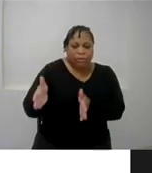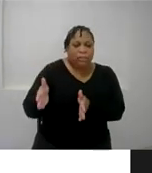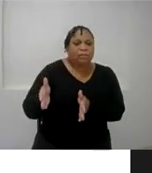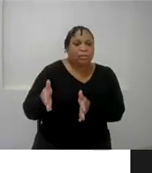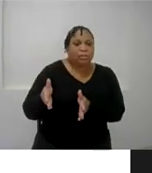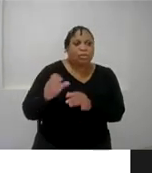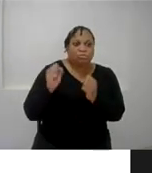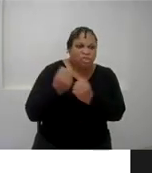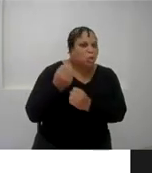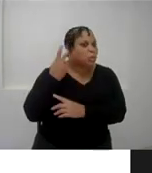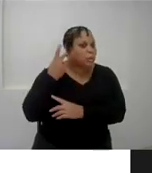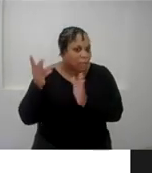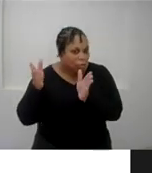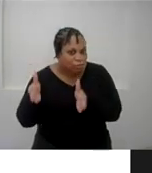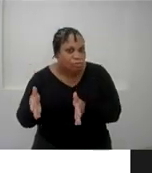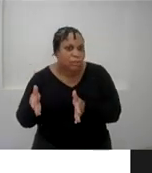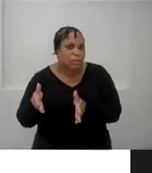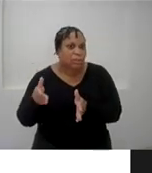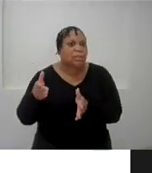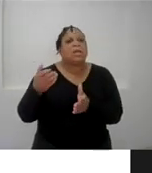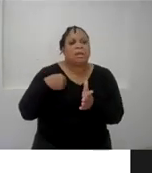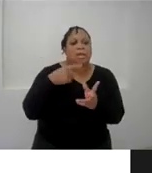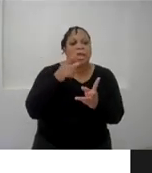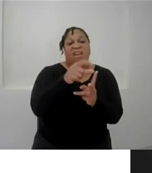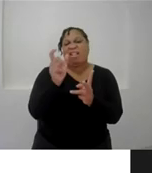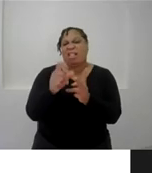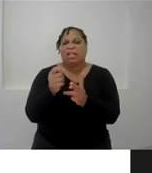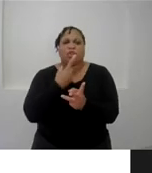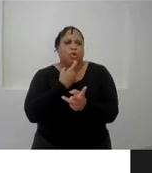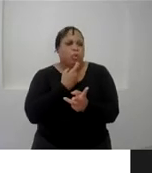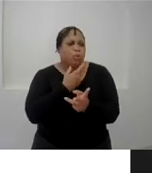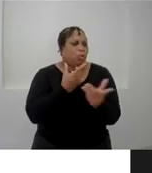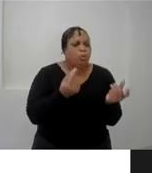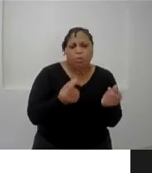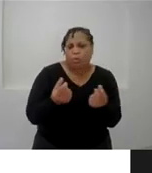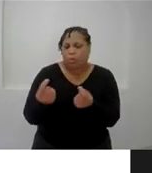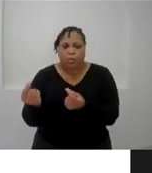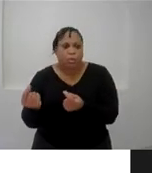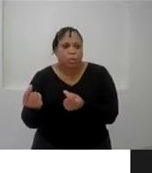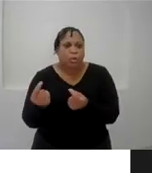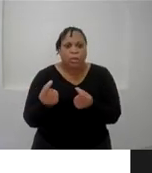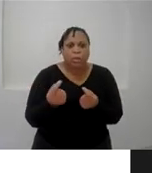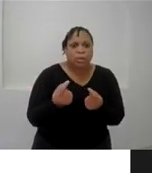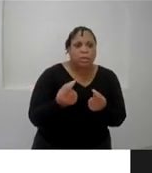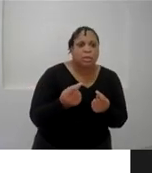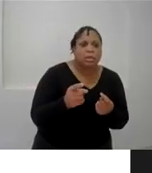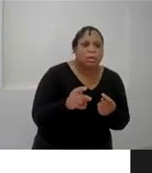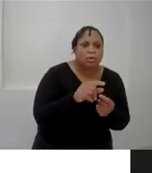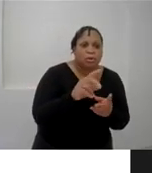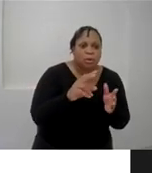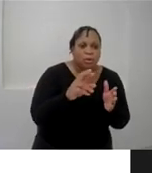secretary. They have elections to work out who is going to take on the various